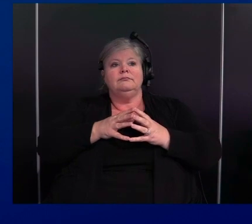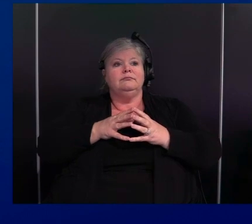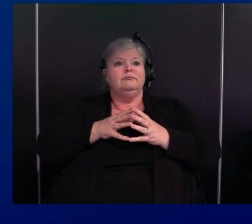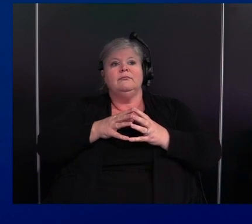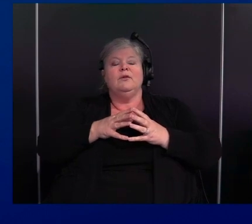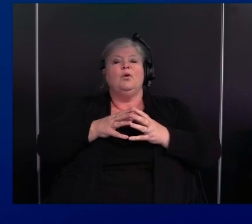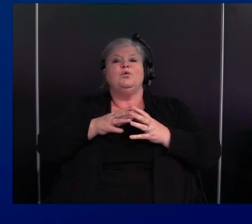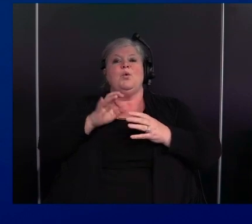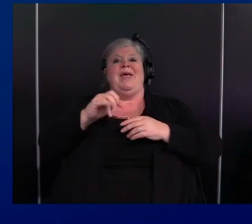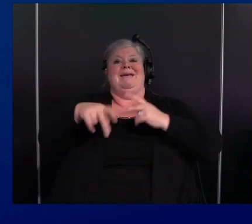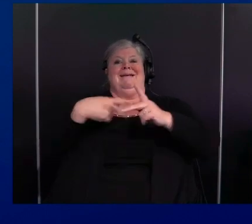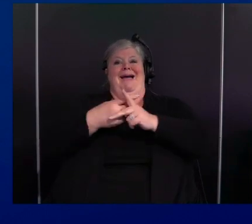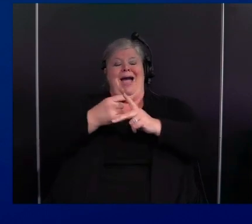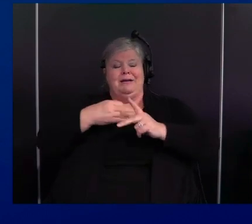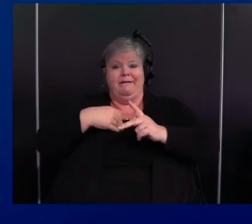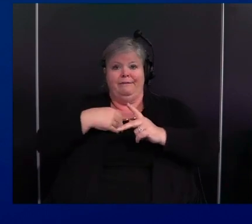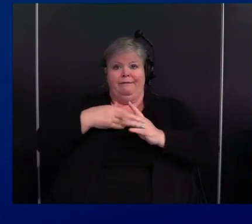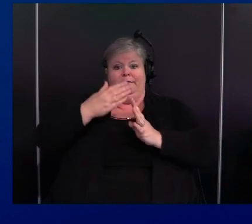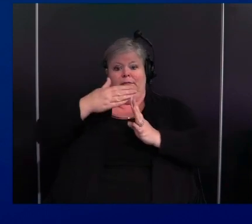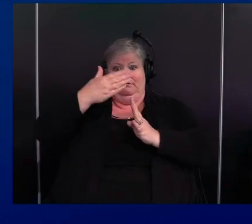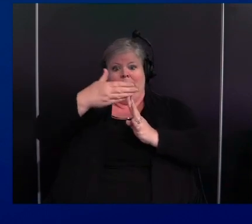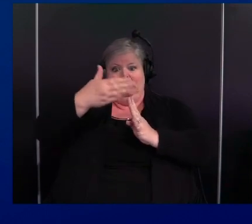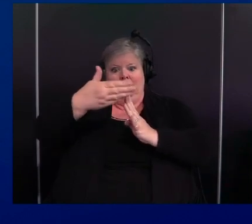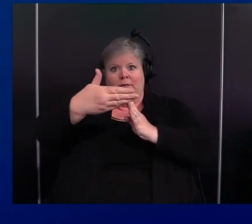type of network interface, and the way you have to